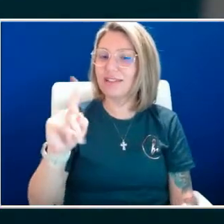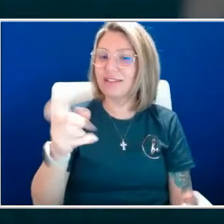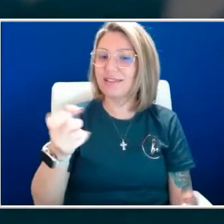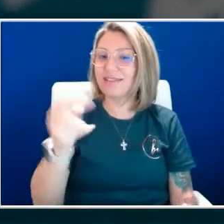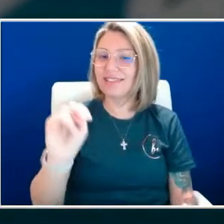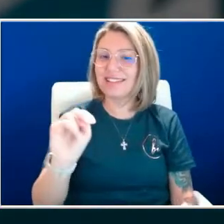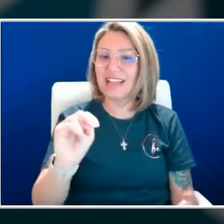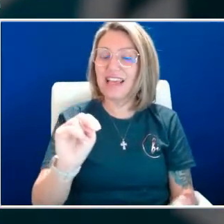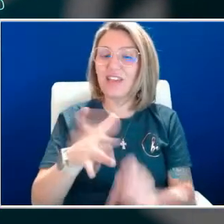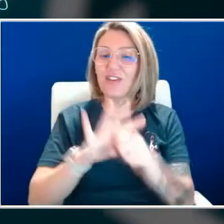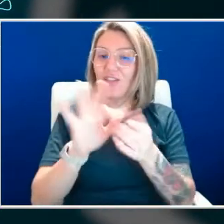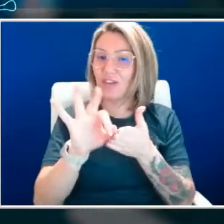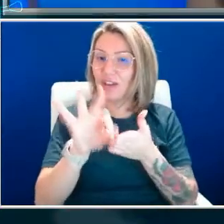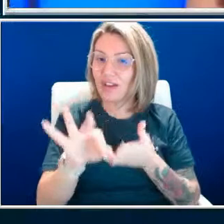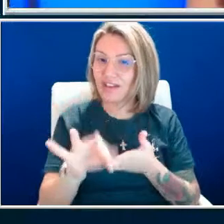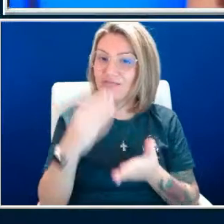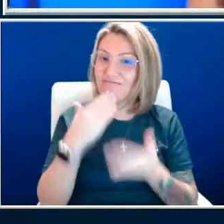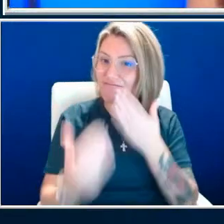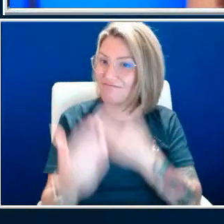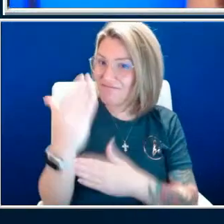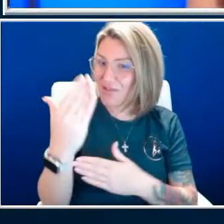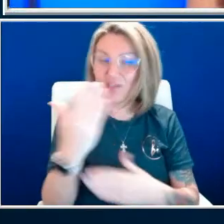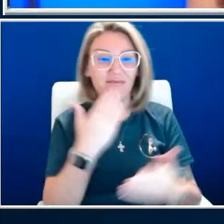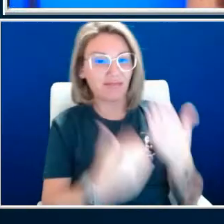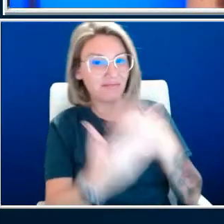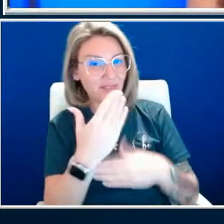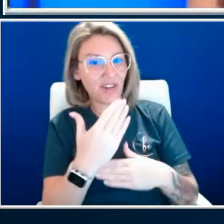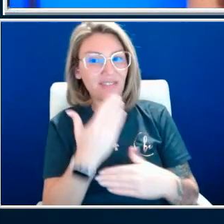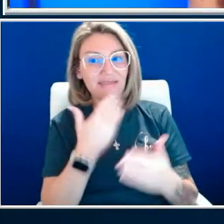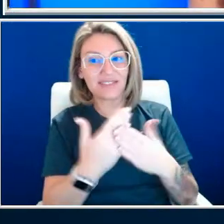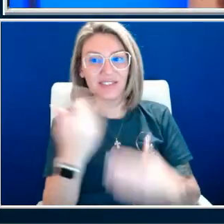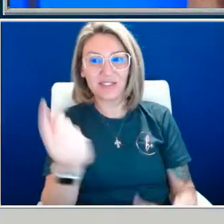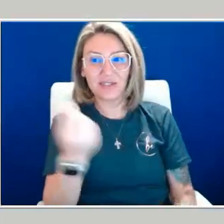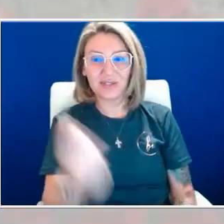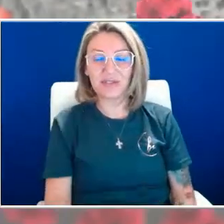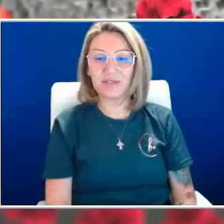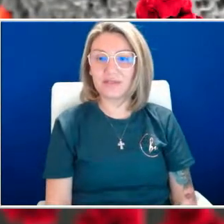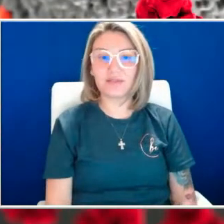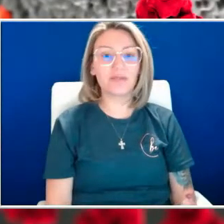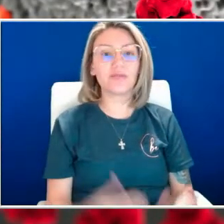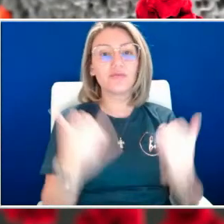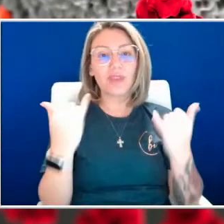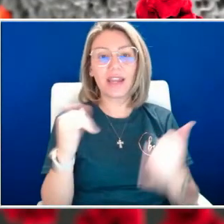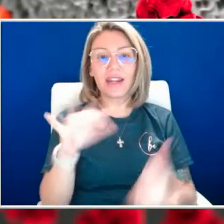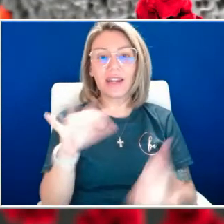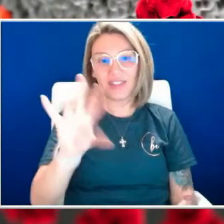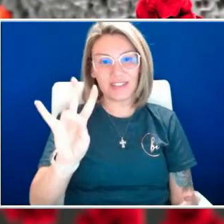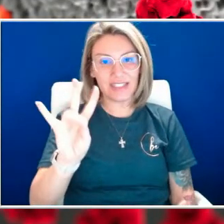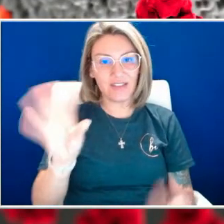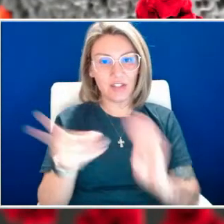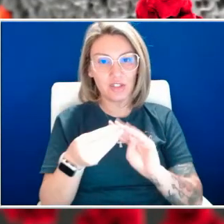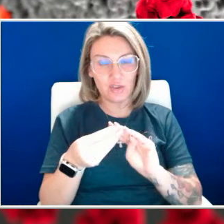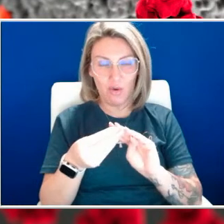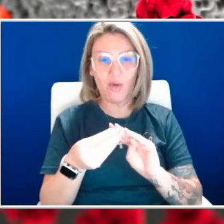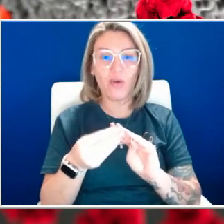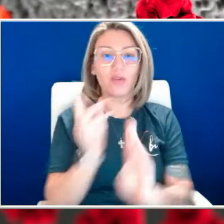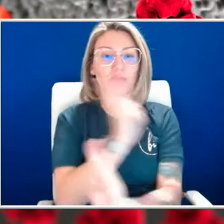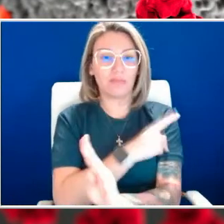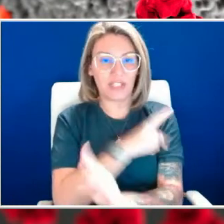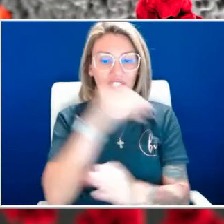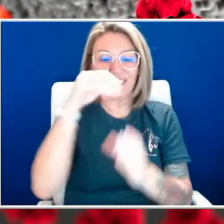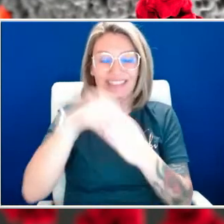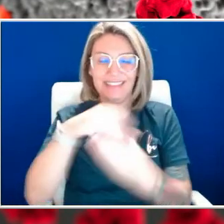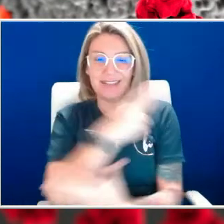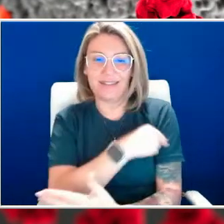Good morning. How are you? Good morning. Good. Hi. It's a good Tuesday. It is. Yeah, right now, 57 total patients in the hospital.